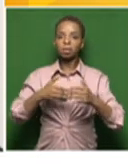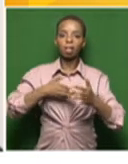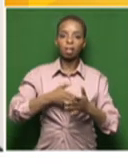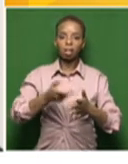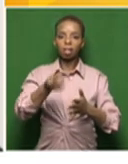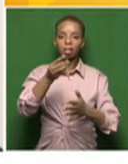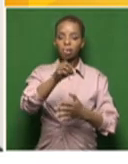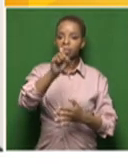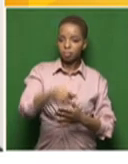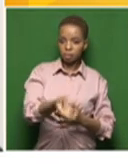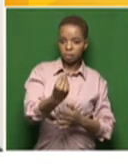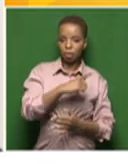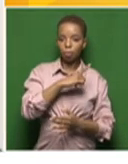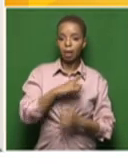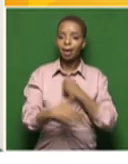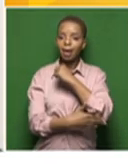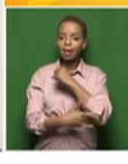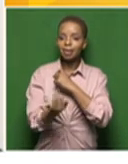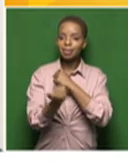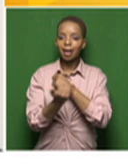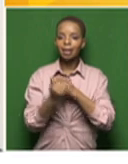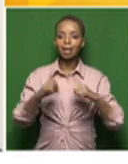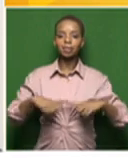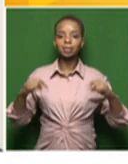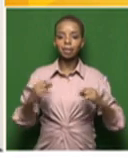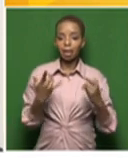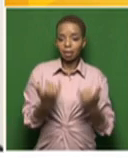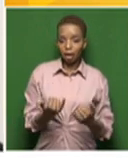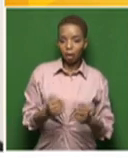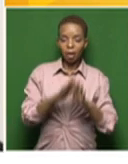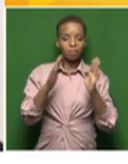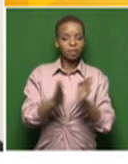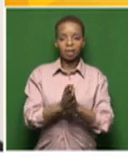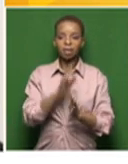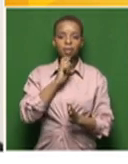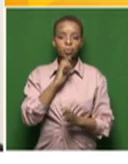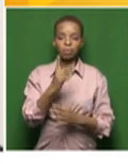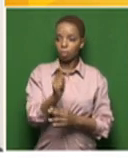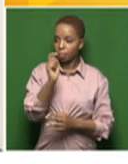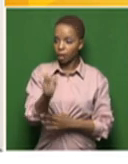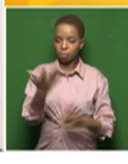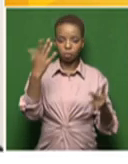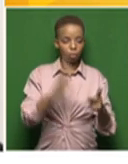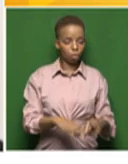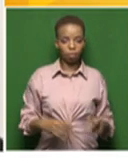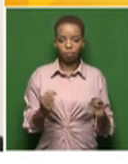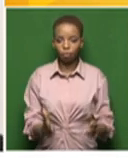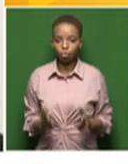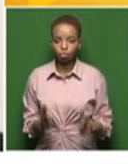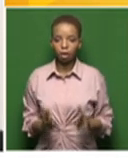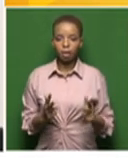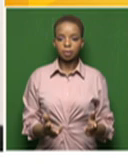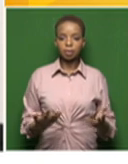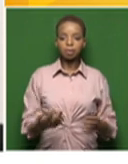developed like China, facial recognition is used for everything now, for payments, for trains. So you could imagine even in the Gautrain, who will